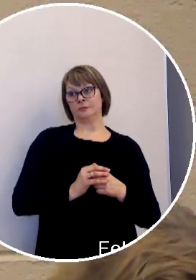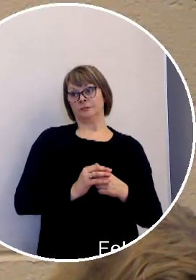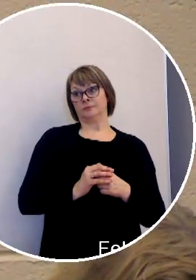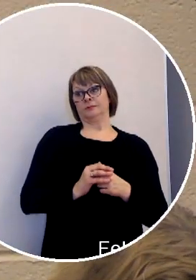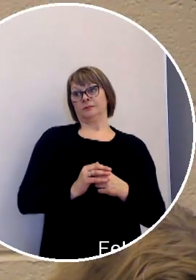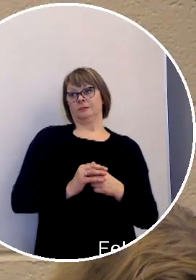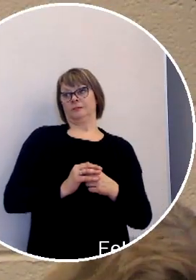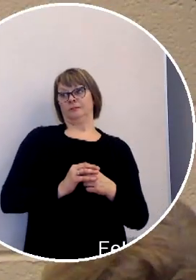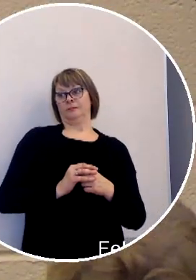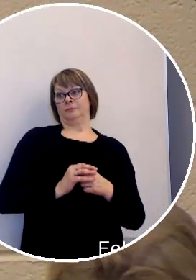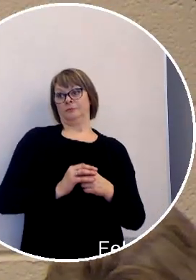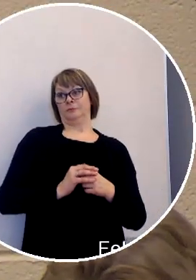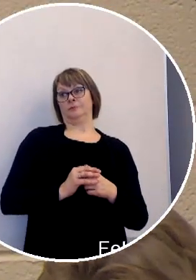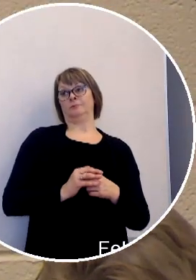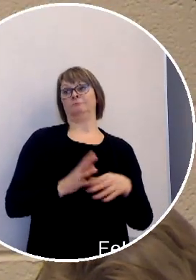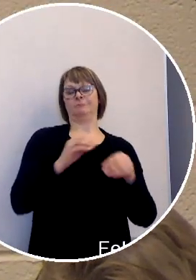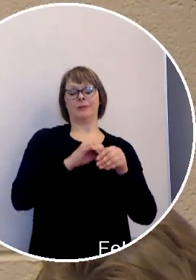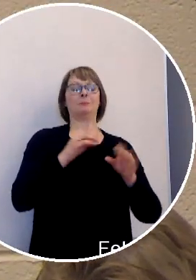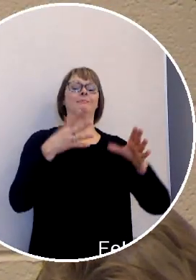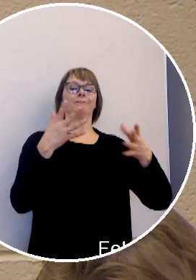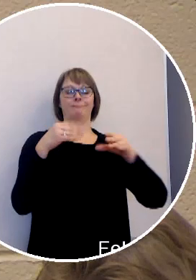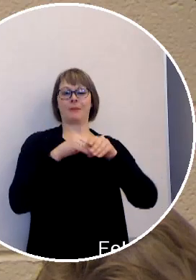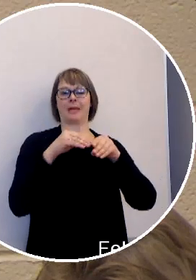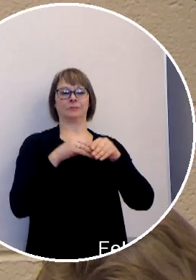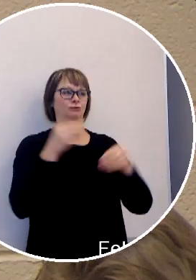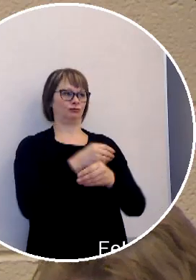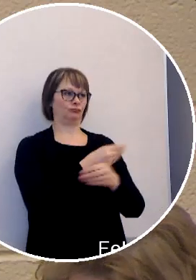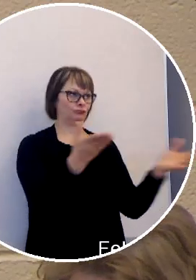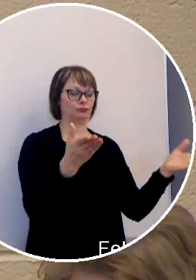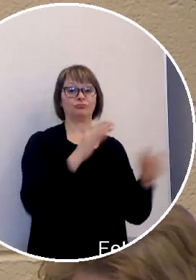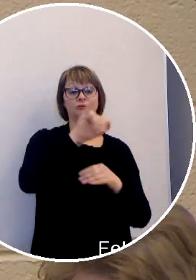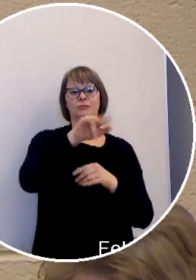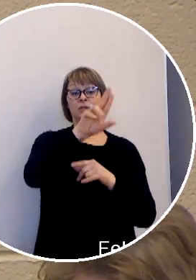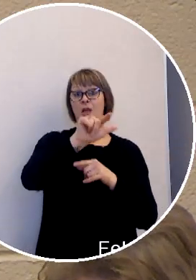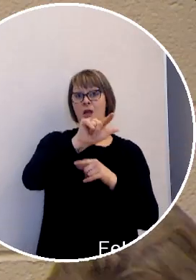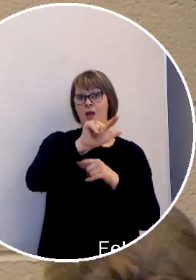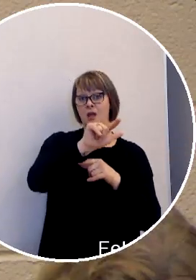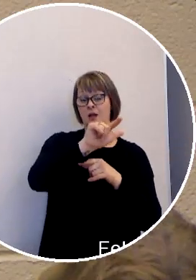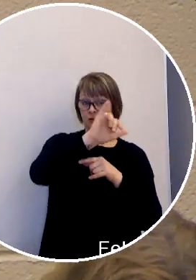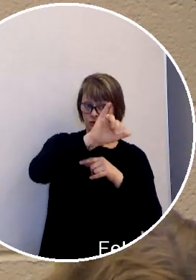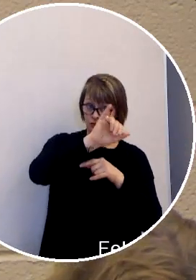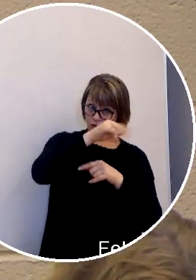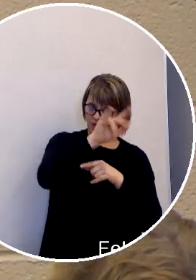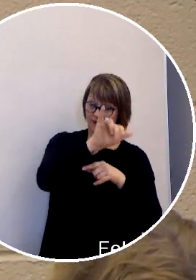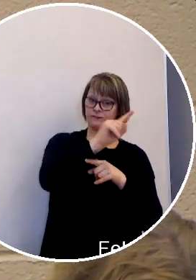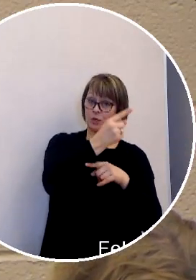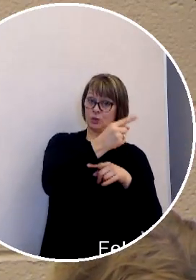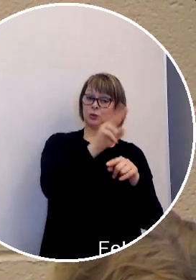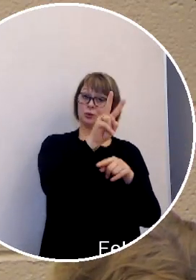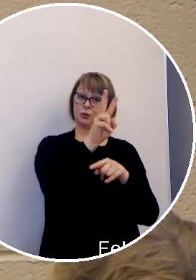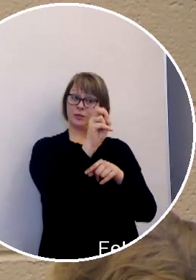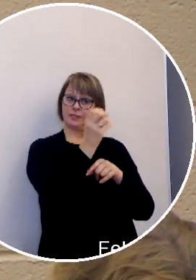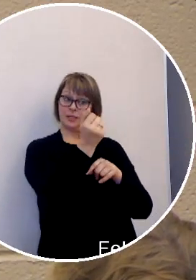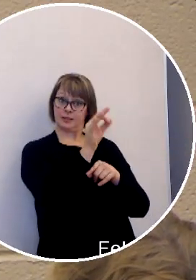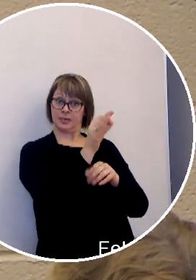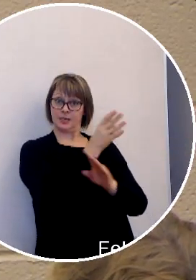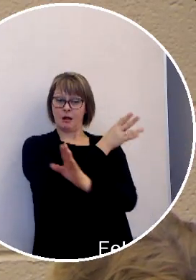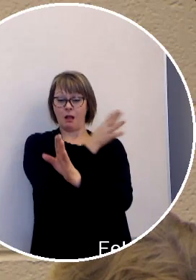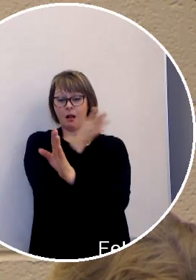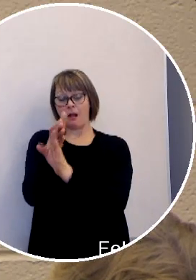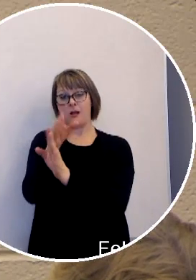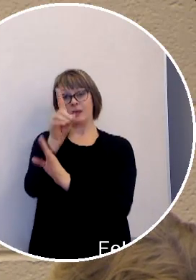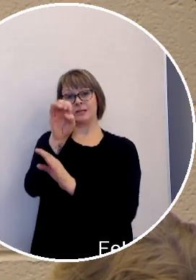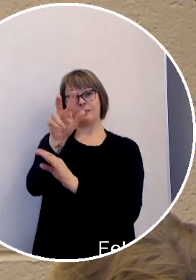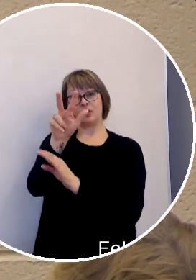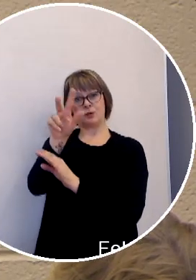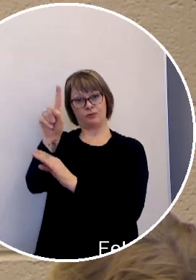your package was the fall report for the period of July 1st, 2019, ending December